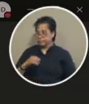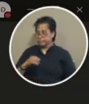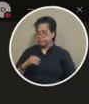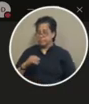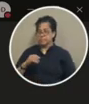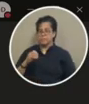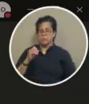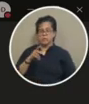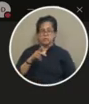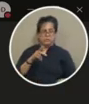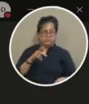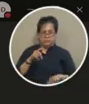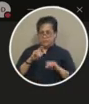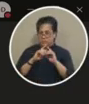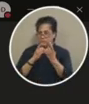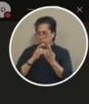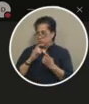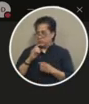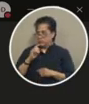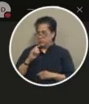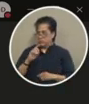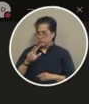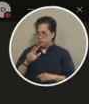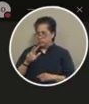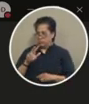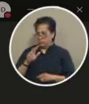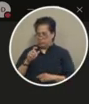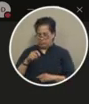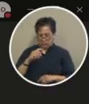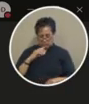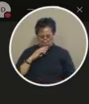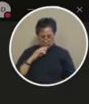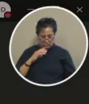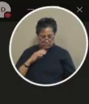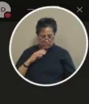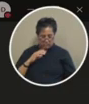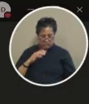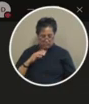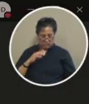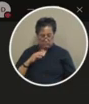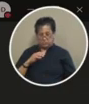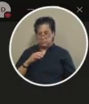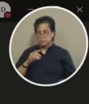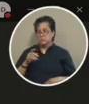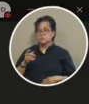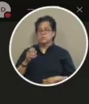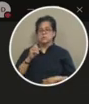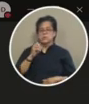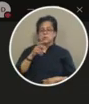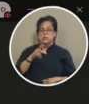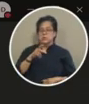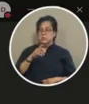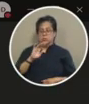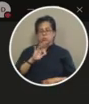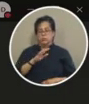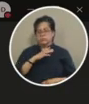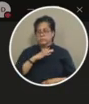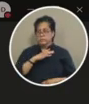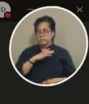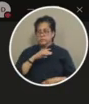Okay. Representative Hernandez, do you want to comment on? I'm sorry, I had it on mute. No, this